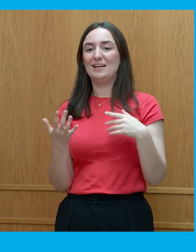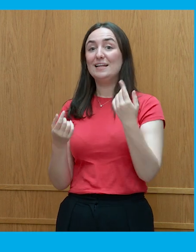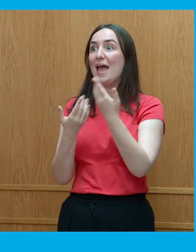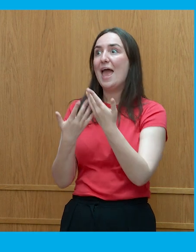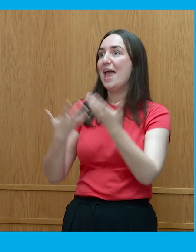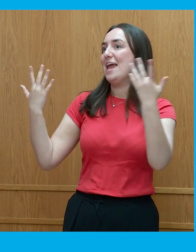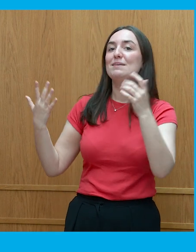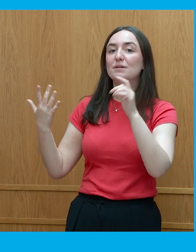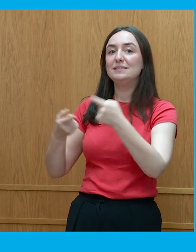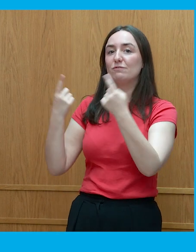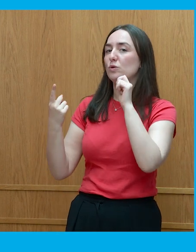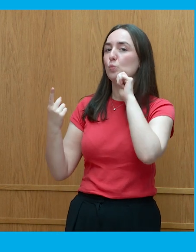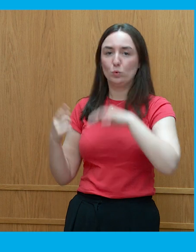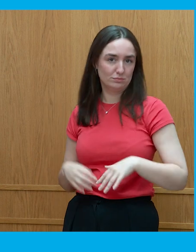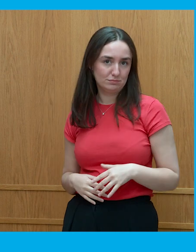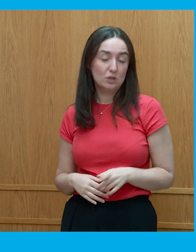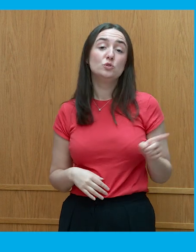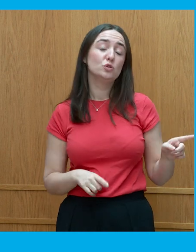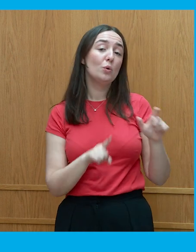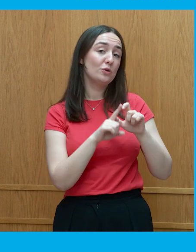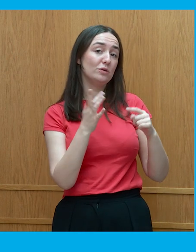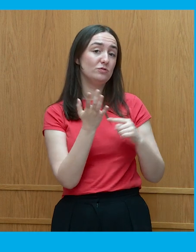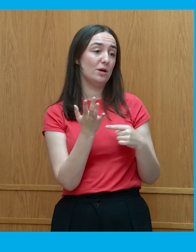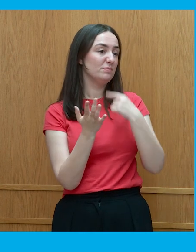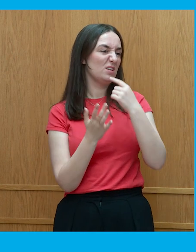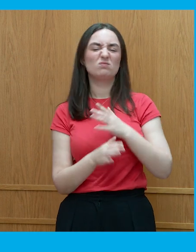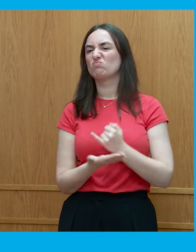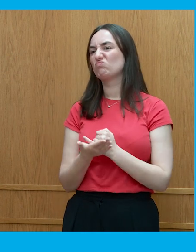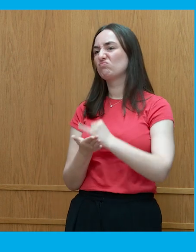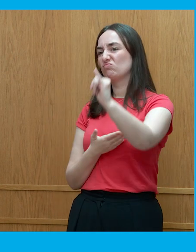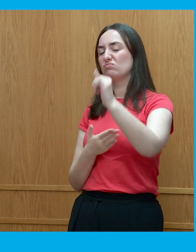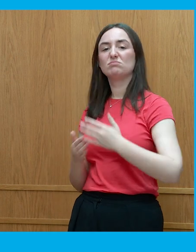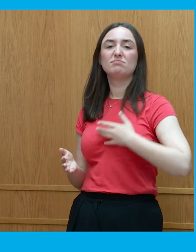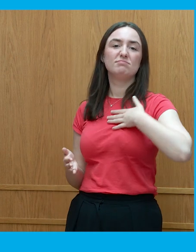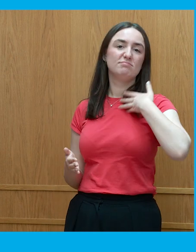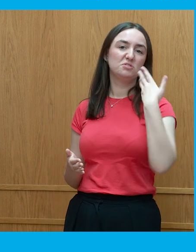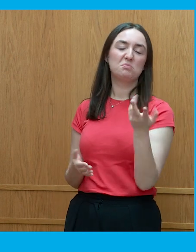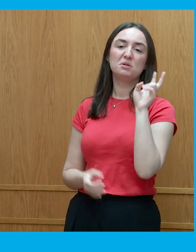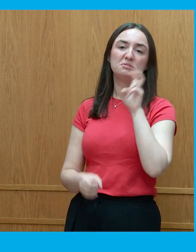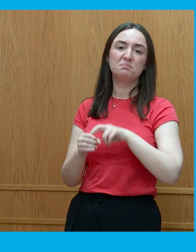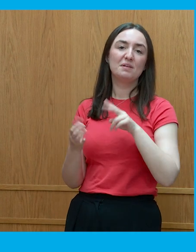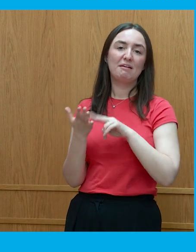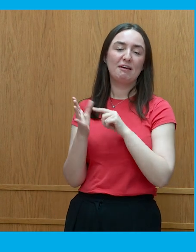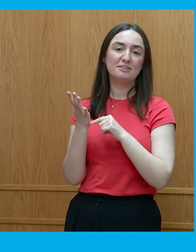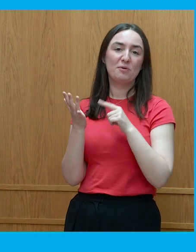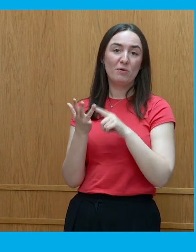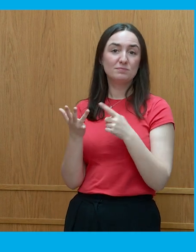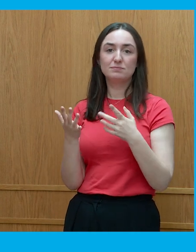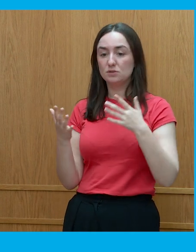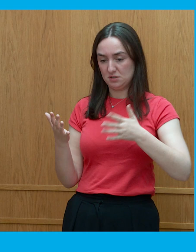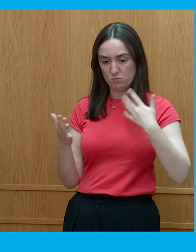it's a pretty stark. I mean, Trump has made no bones that he was not interested in staying in NATO, growing